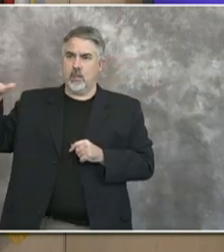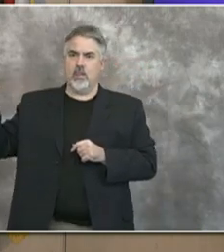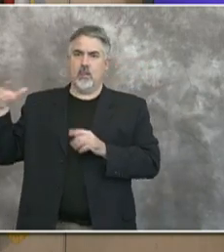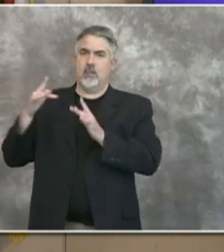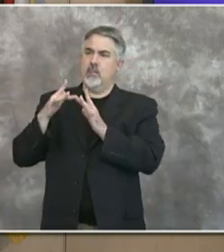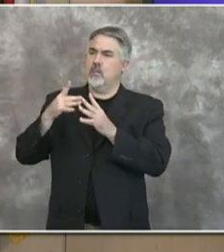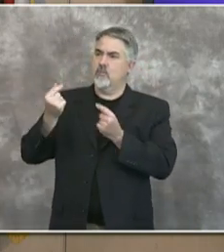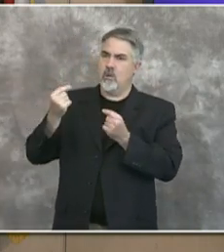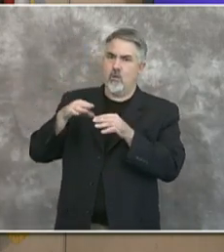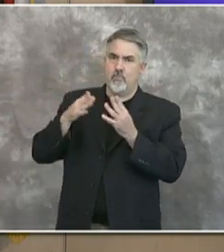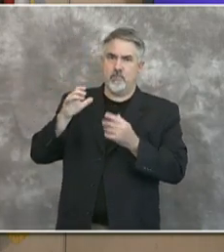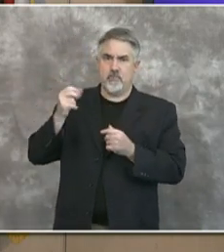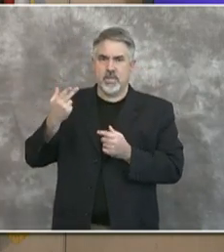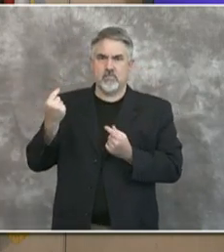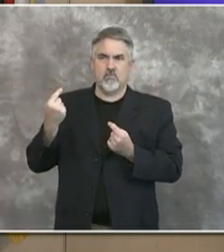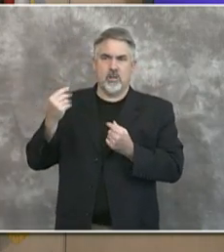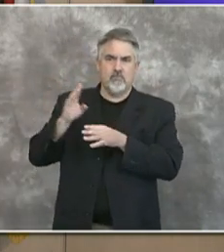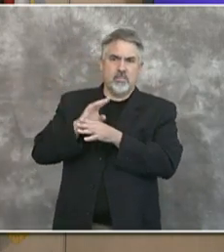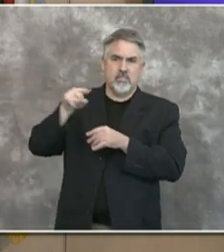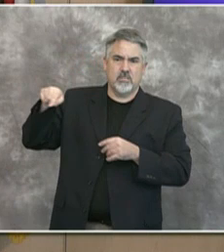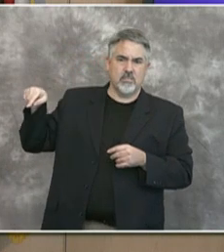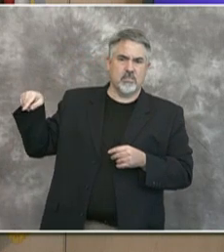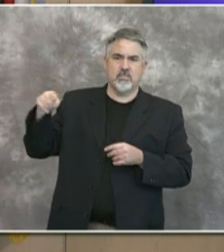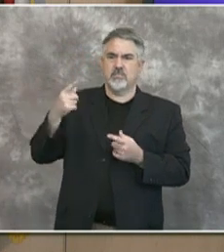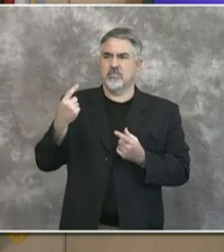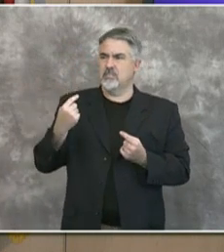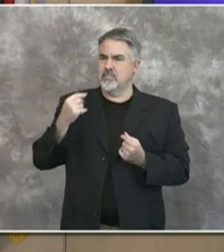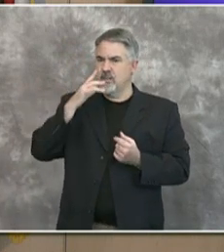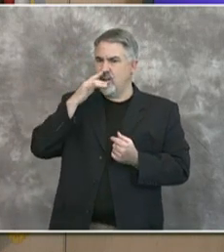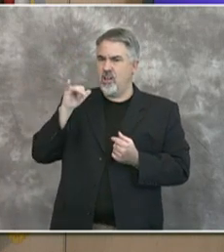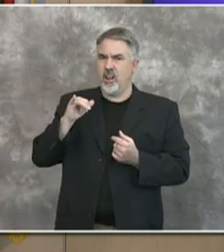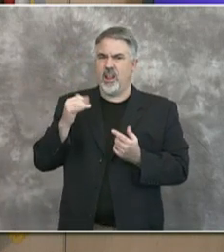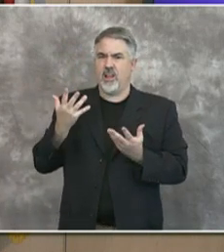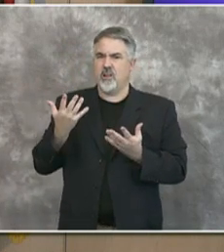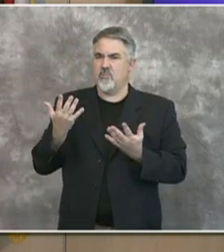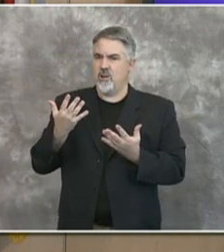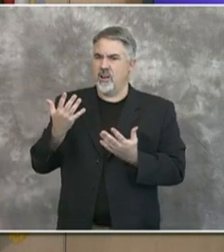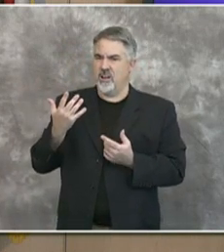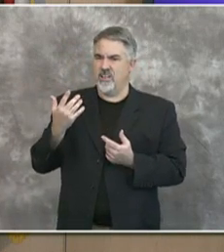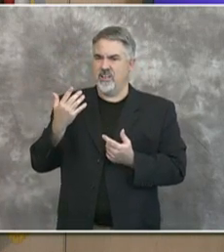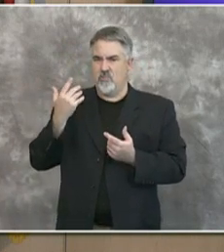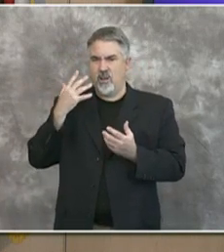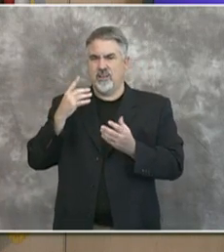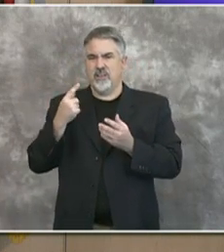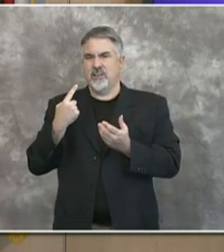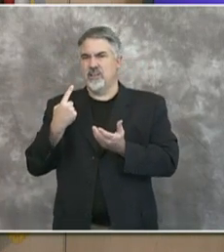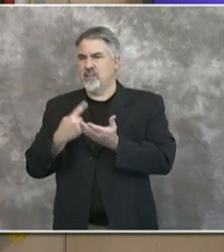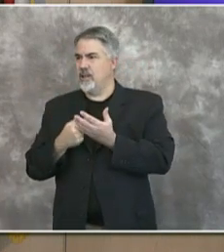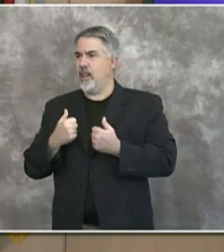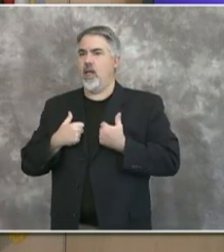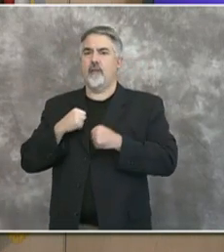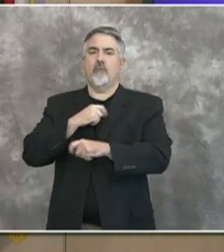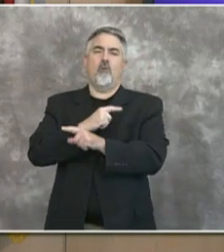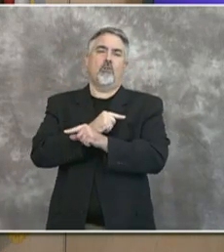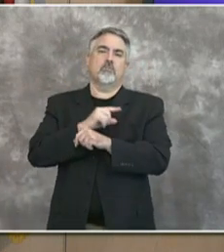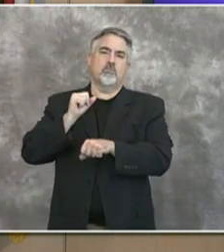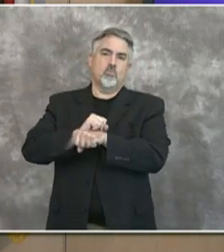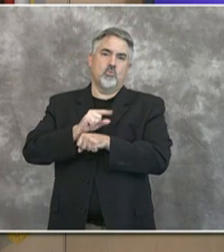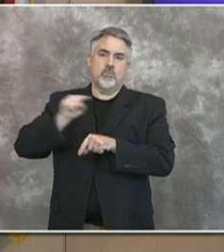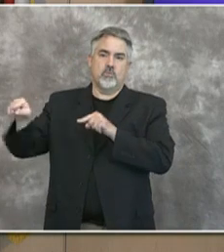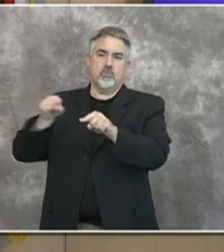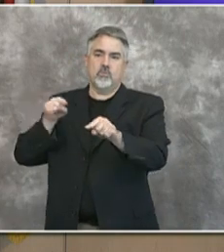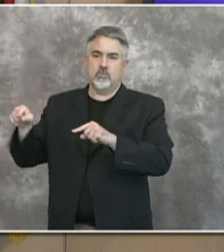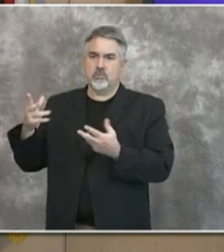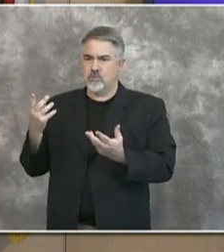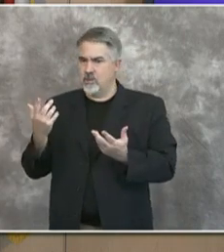of beaches. As you probably know, they talked to a coalition of regional lifeguard and coastal law enforcement agencies, and they